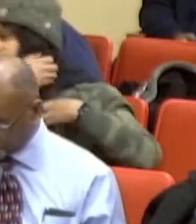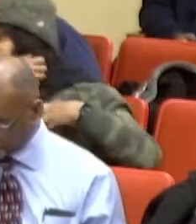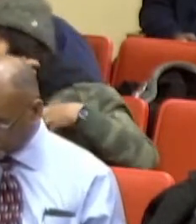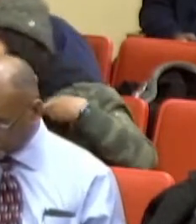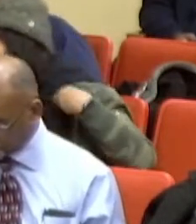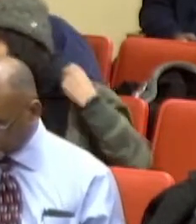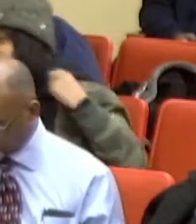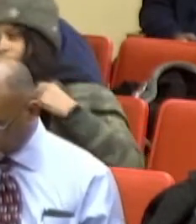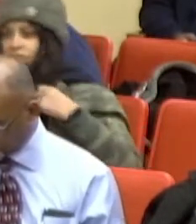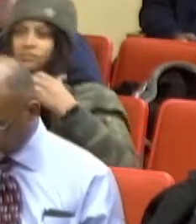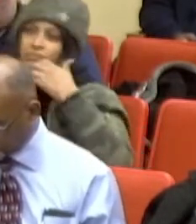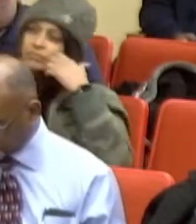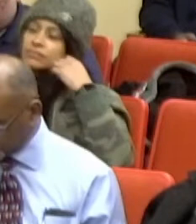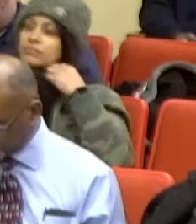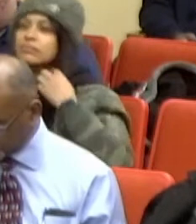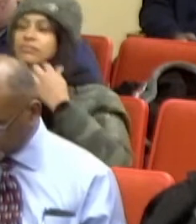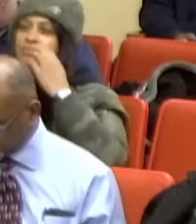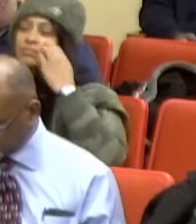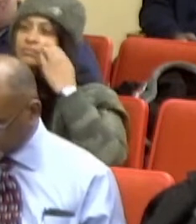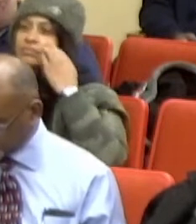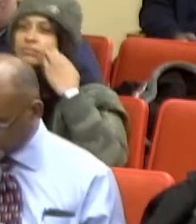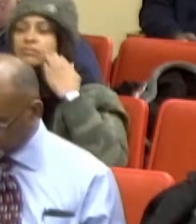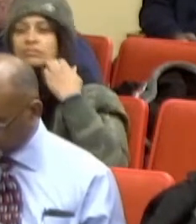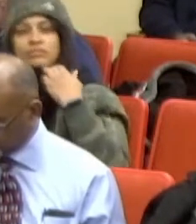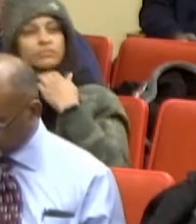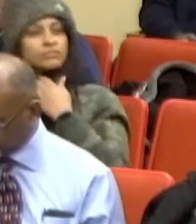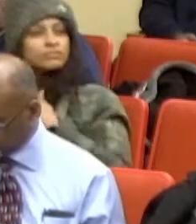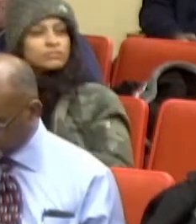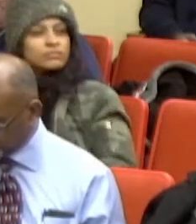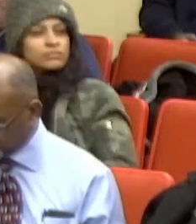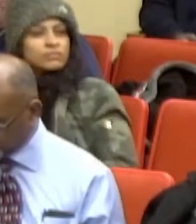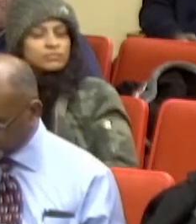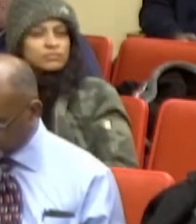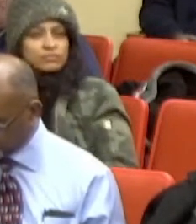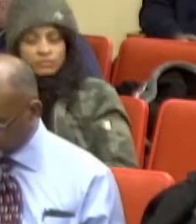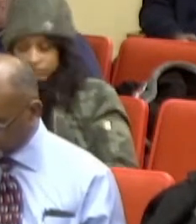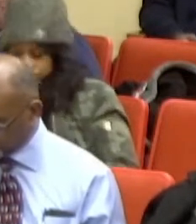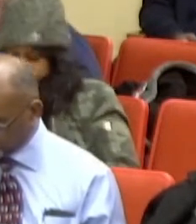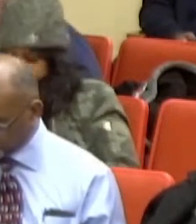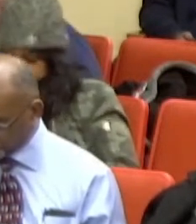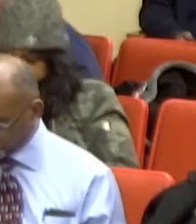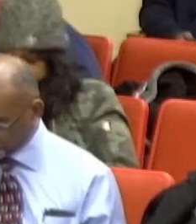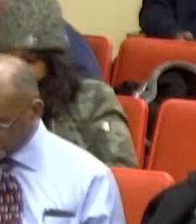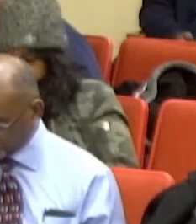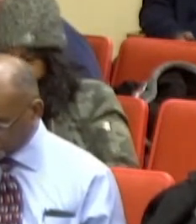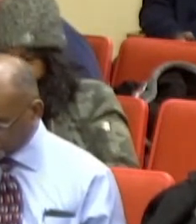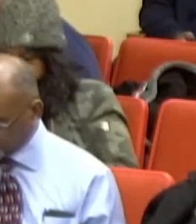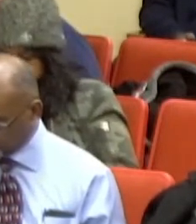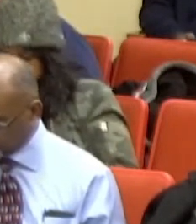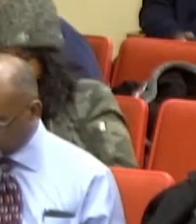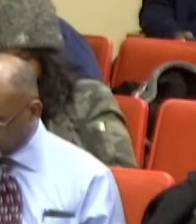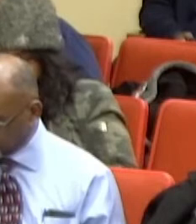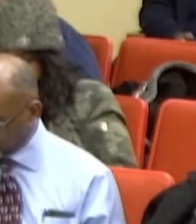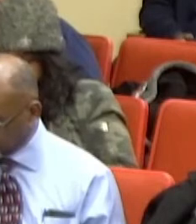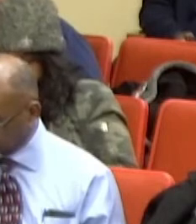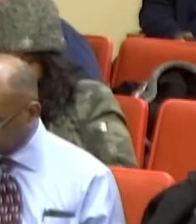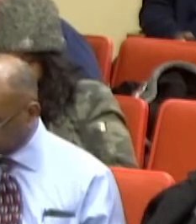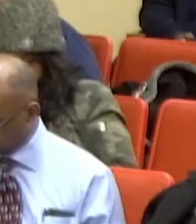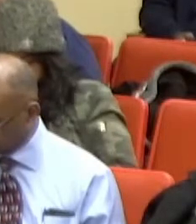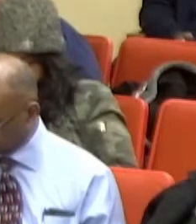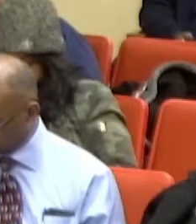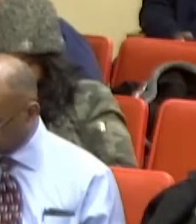It's wooded because the city previously reviewed this property and marked the tributaries with orange marking tape, which recognizes the